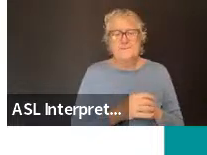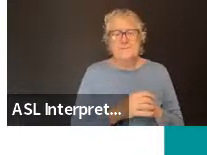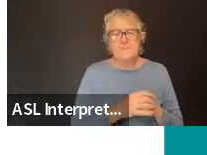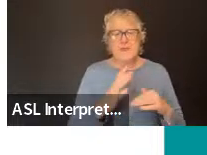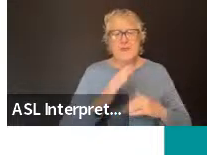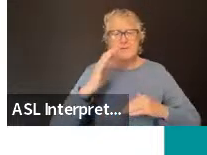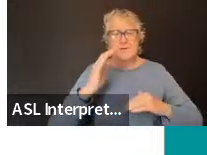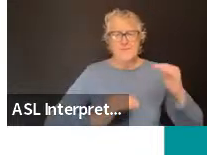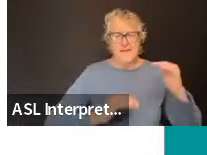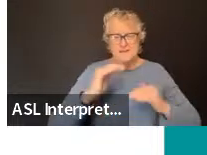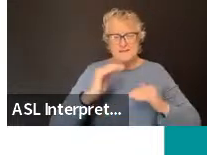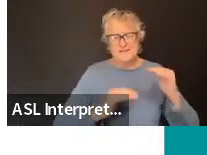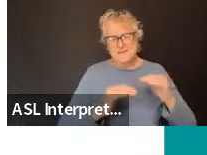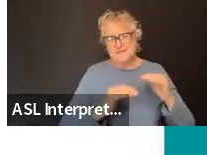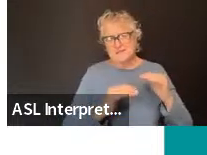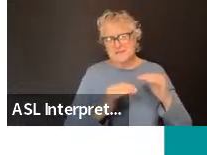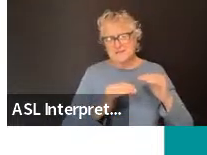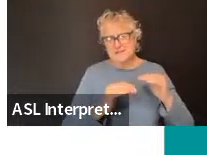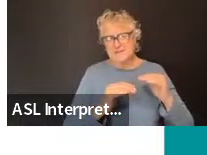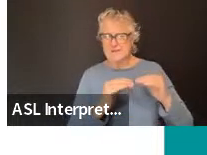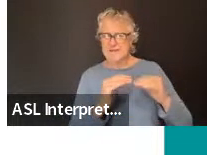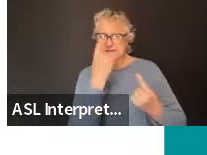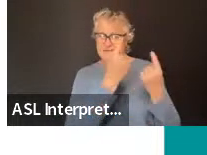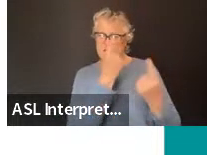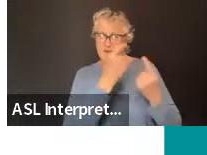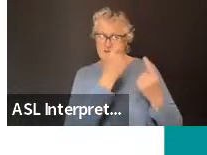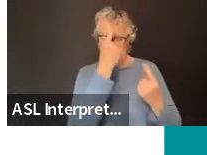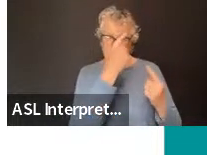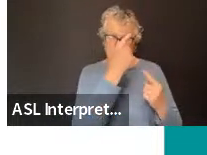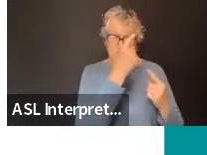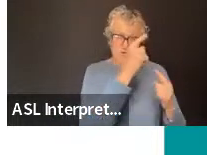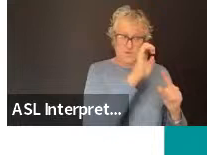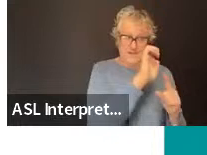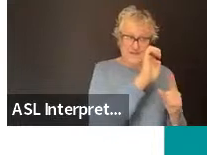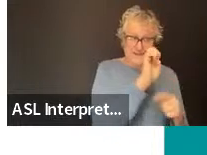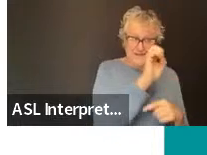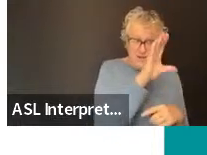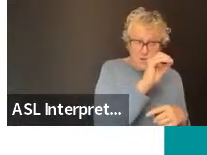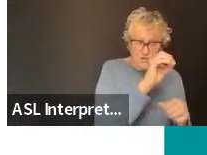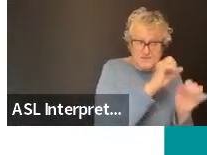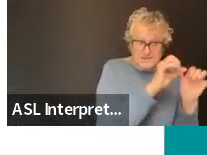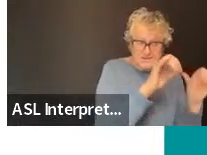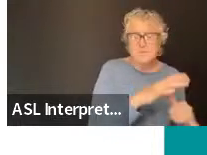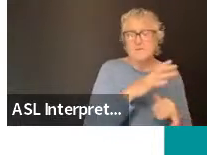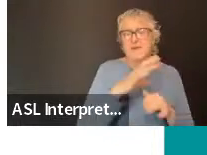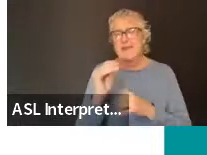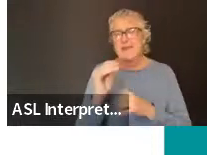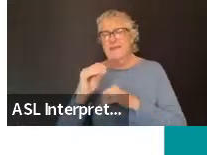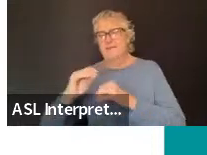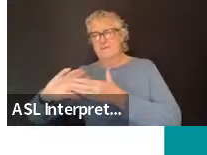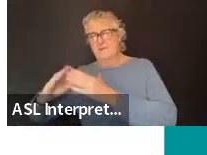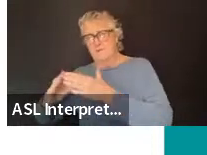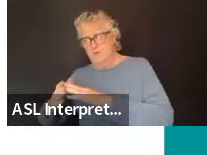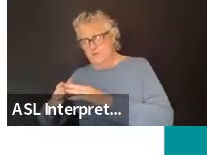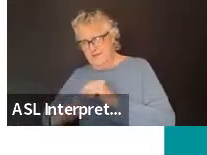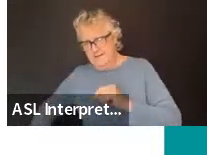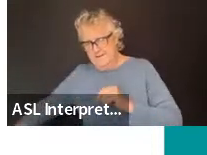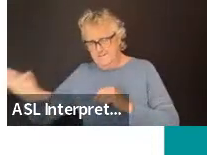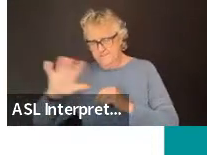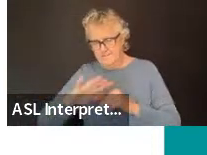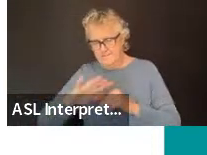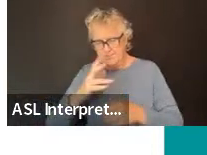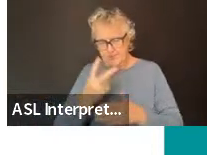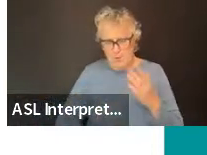as non-car using groups. Next slide, please. Continuing in this category, we have create efficient public transit to